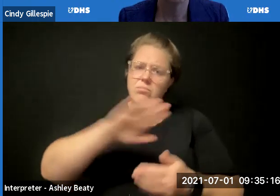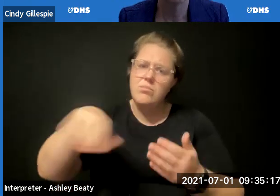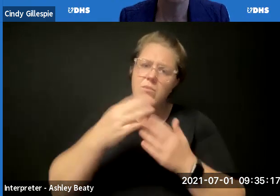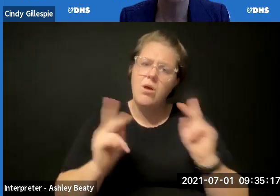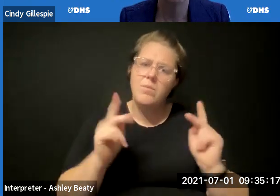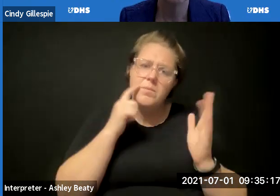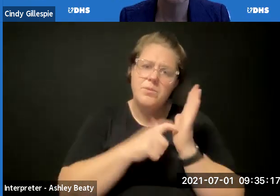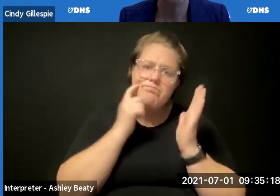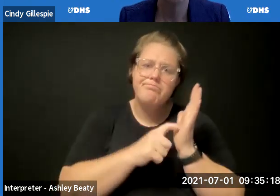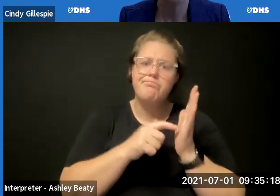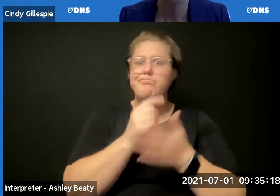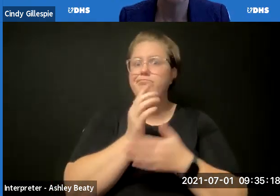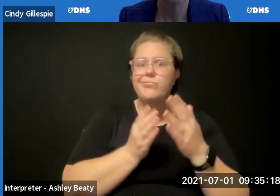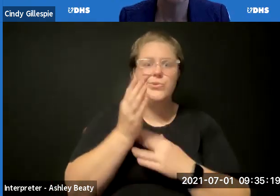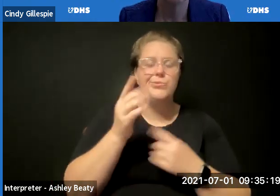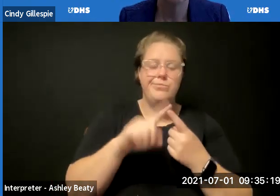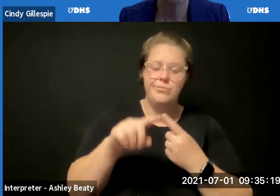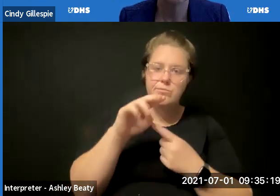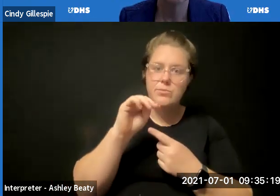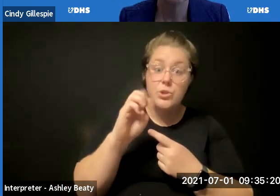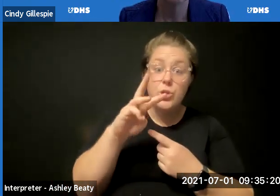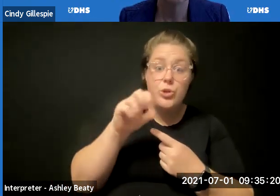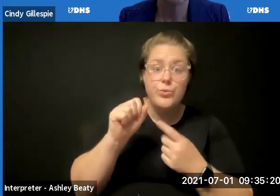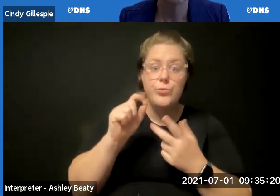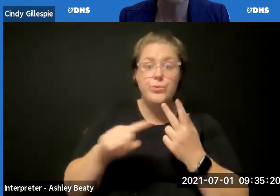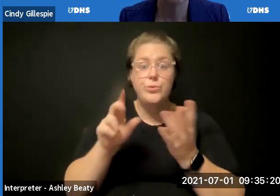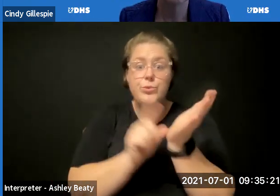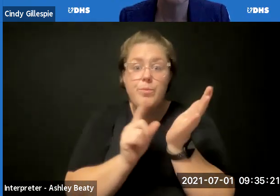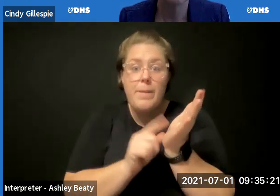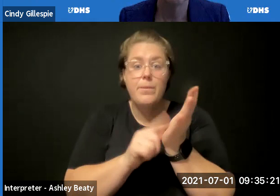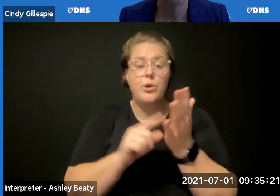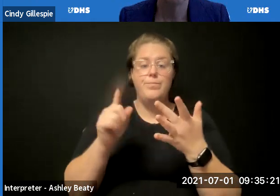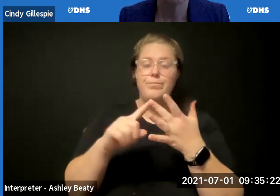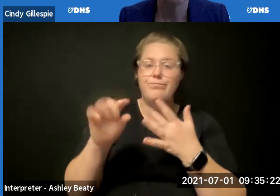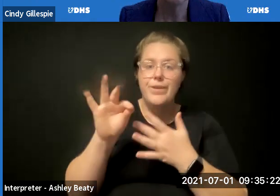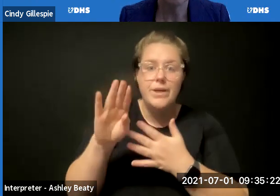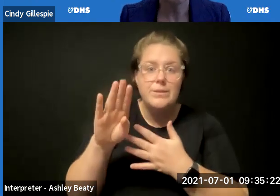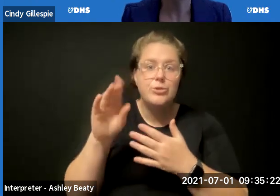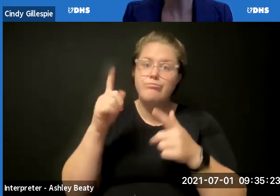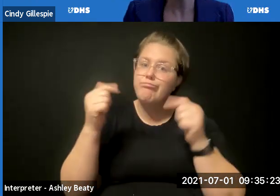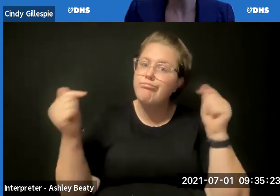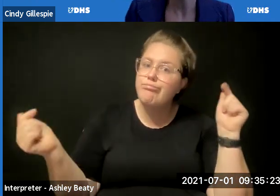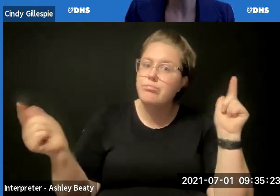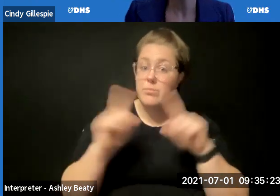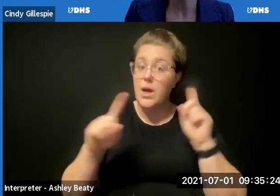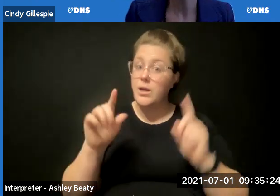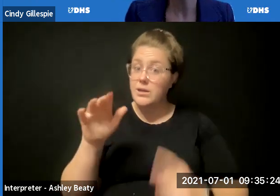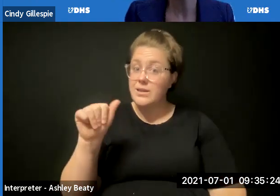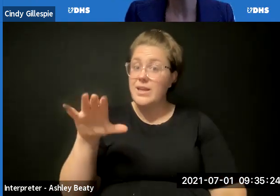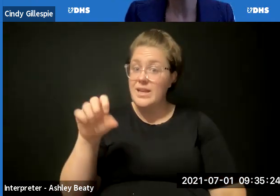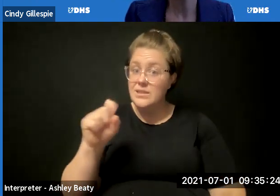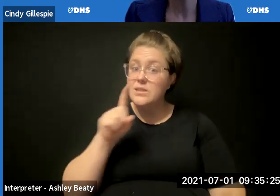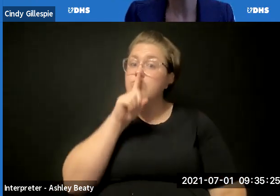reads the paper, hears it on the radio, wherever. But cases are resurging. We're seeing that. Yesterday, we had